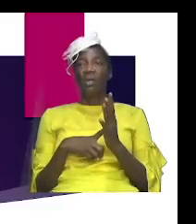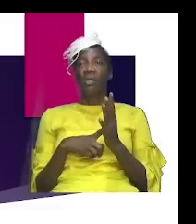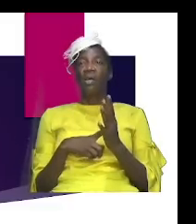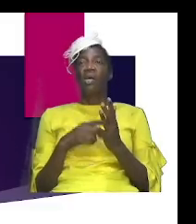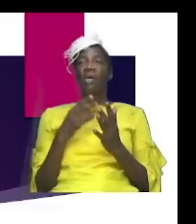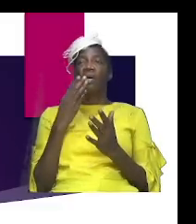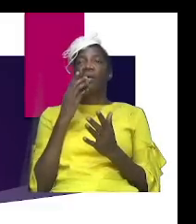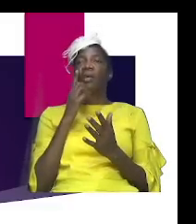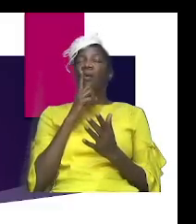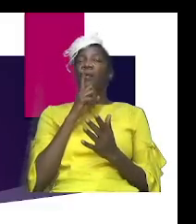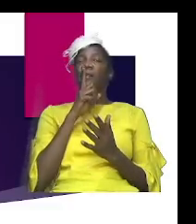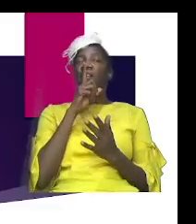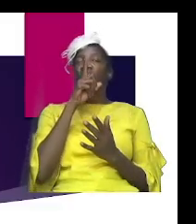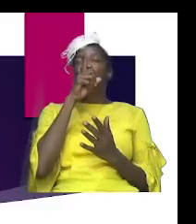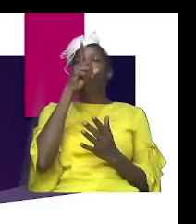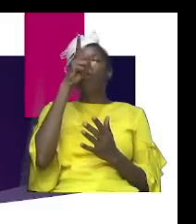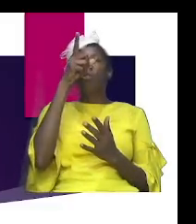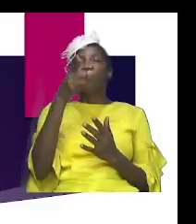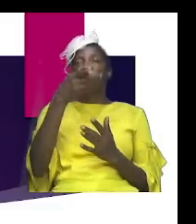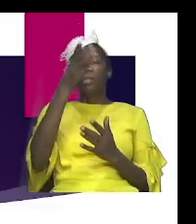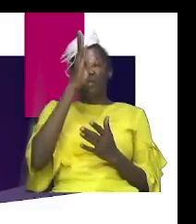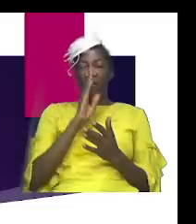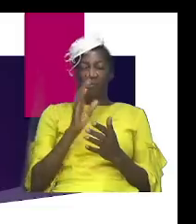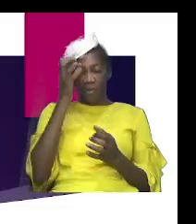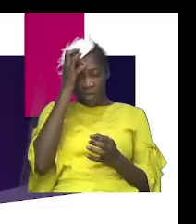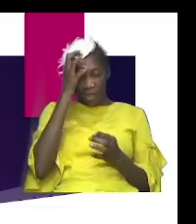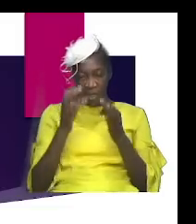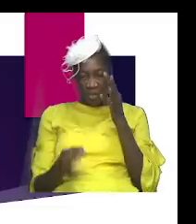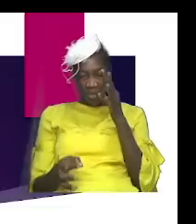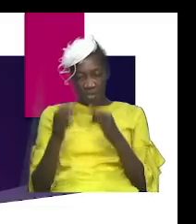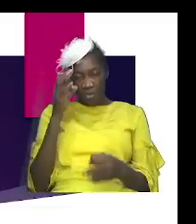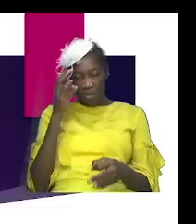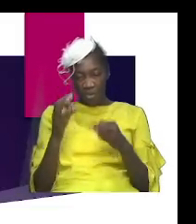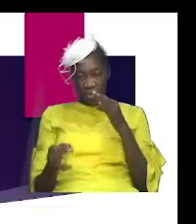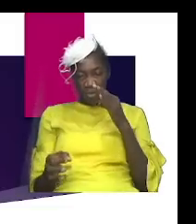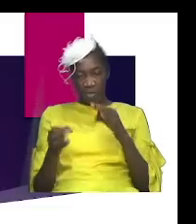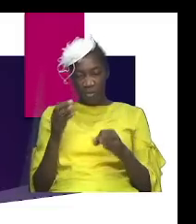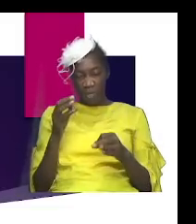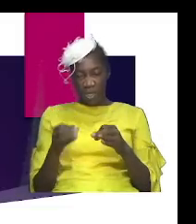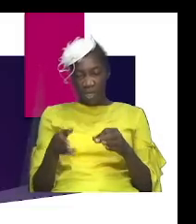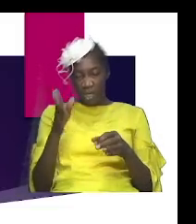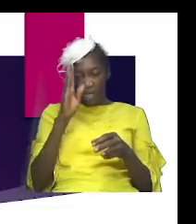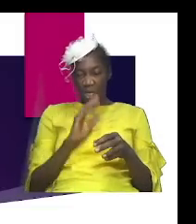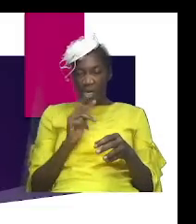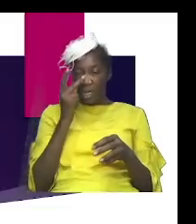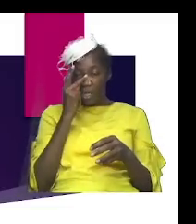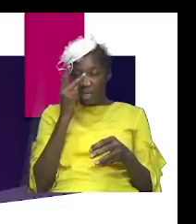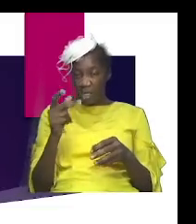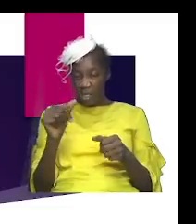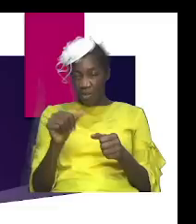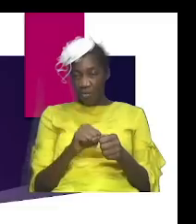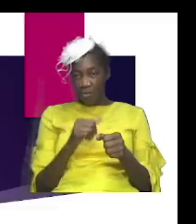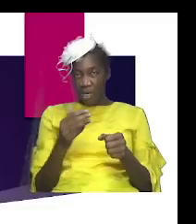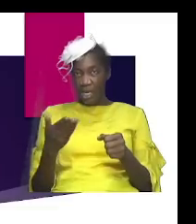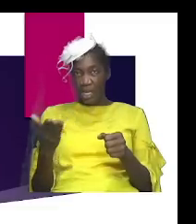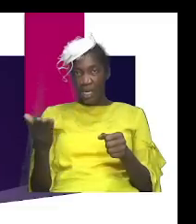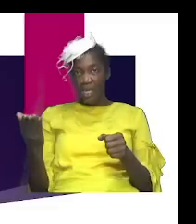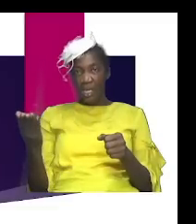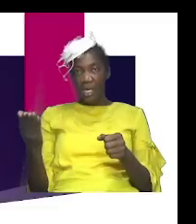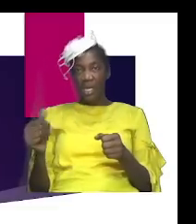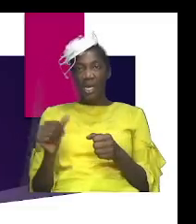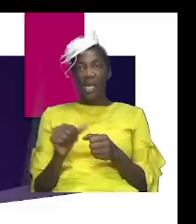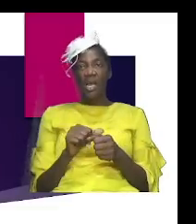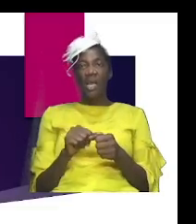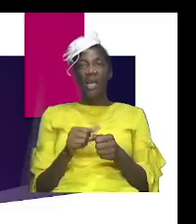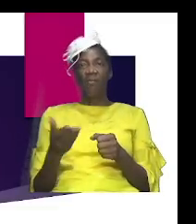the thoroughness of God's judgment. And brethren, he will see through anything. He will see through